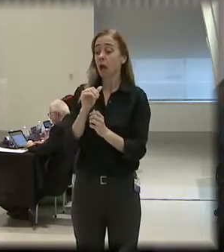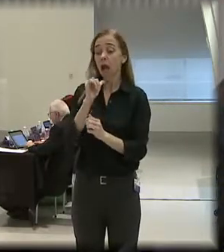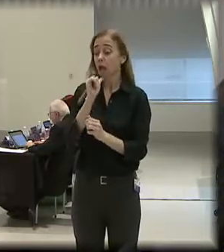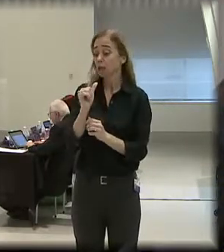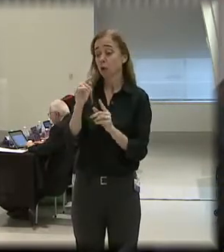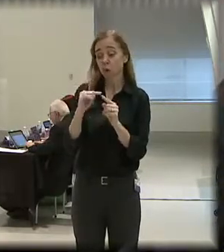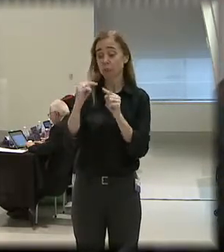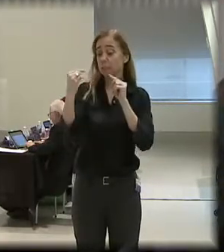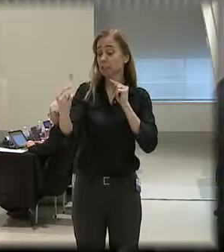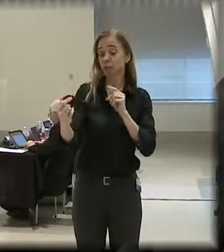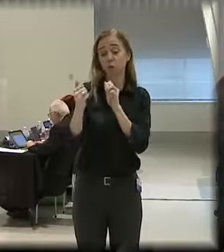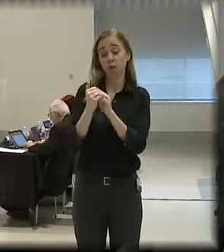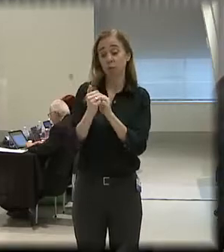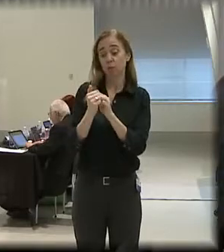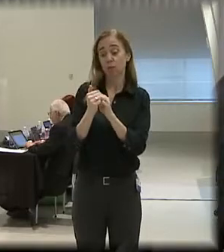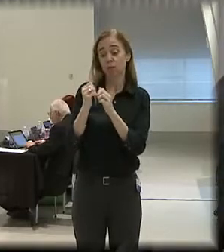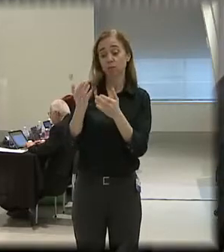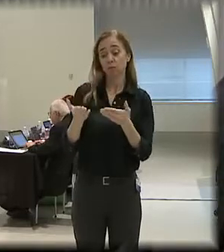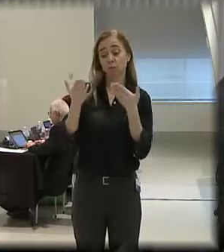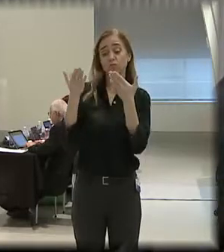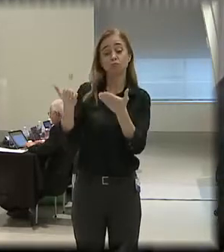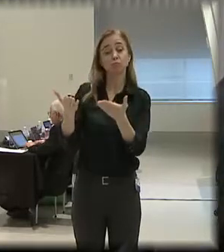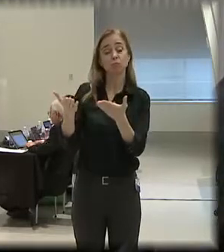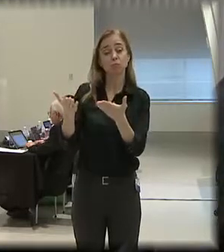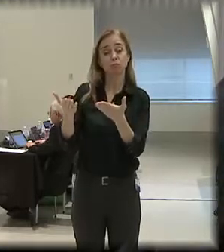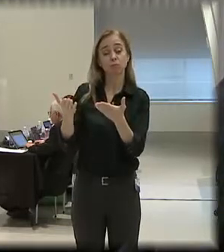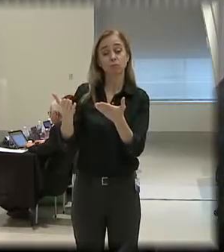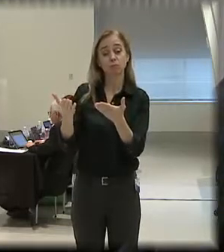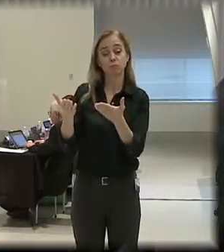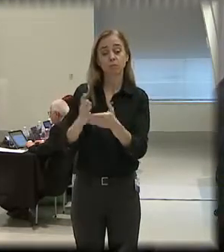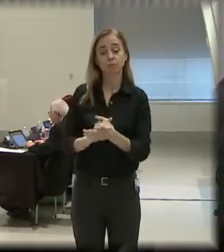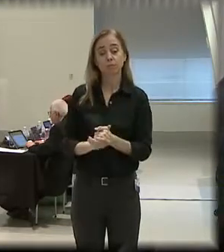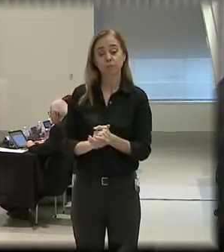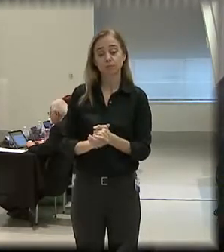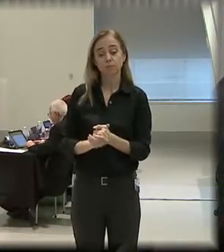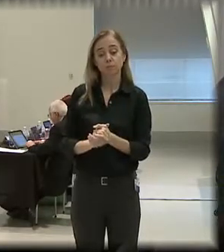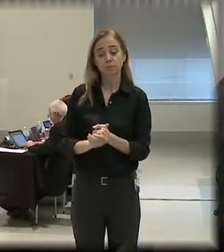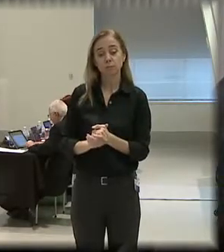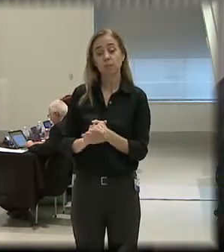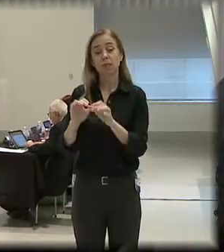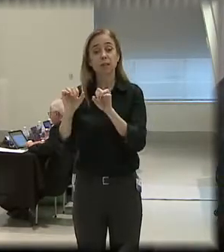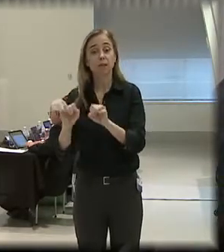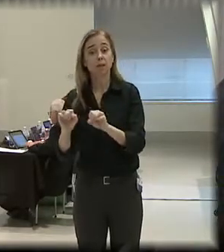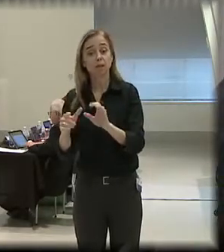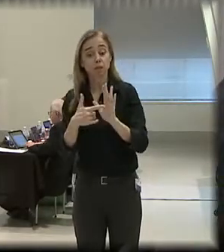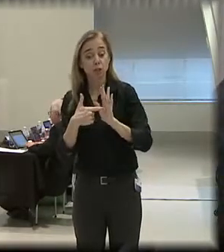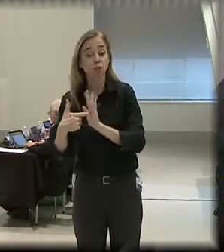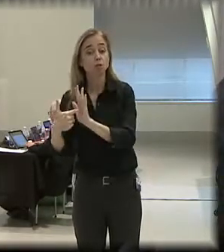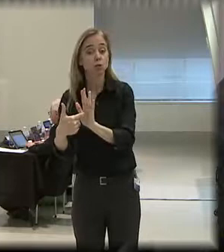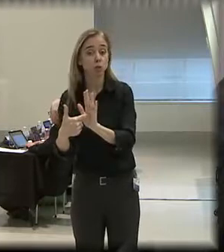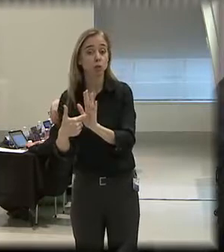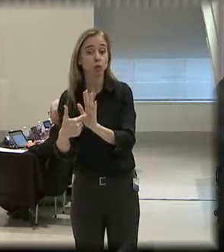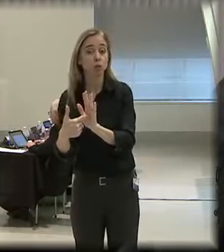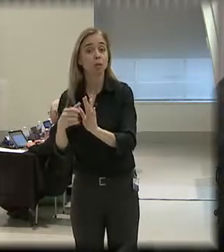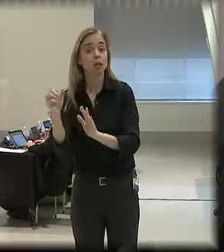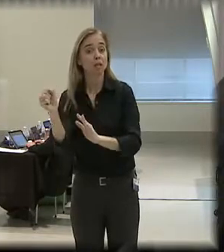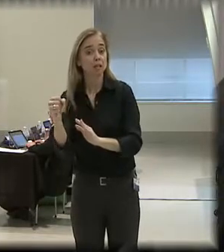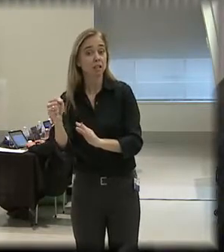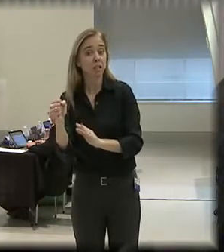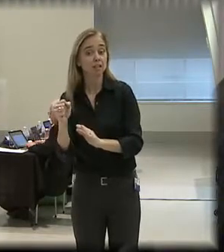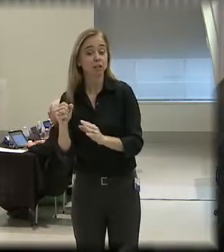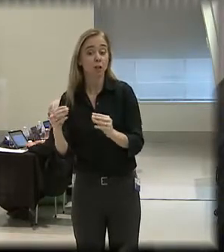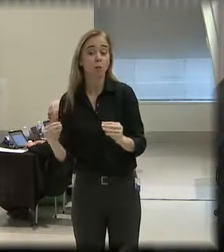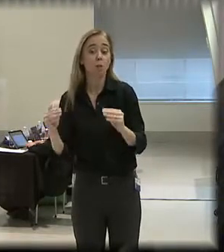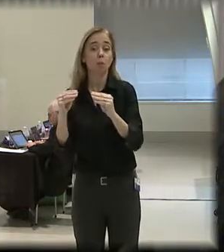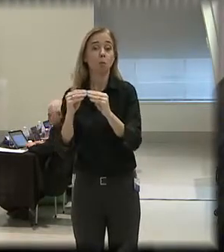chief making his representation of the ability to show that in some instances, better educated